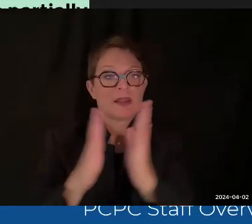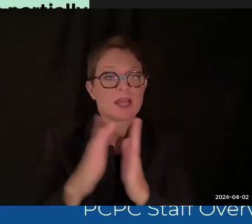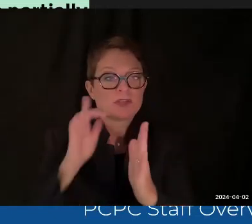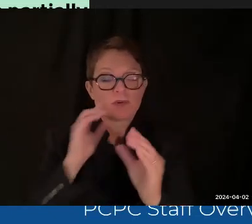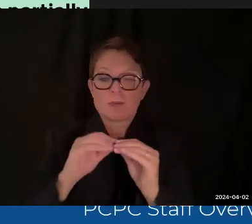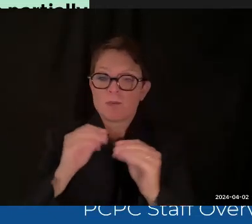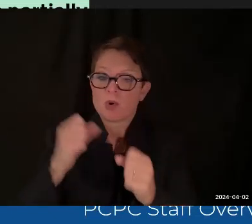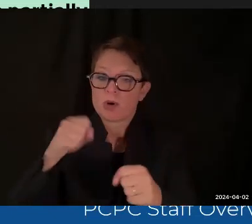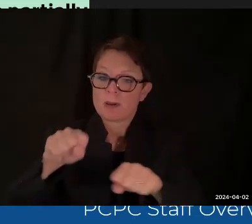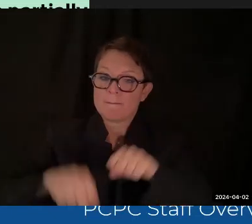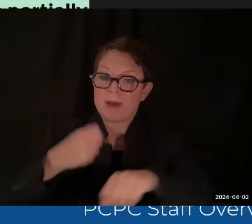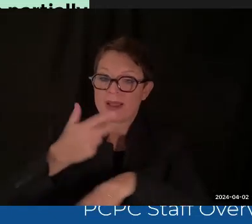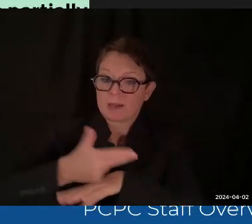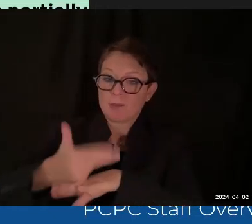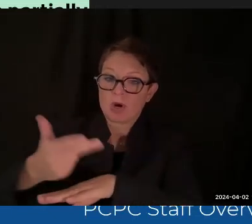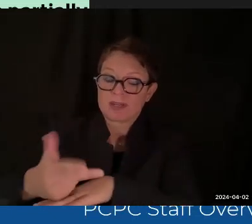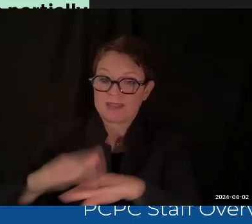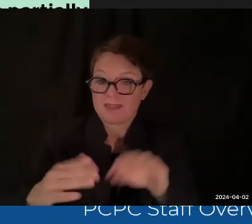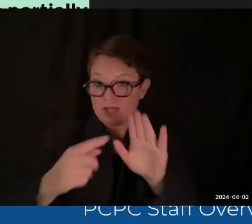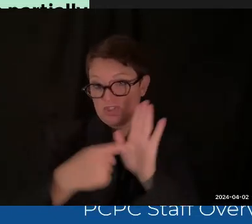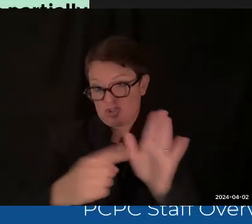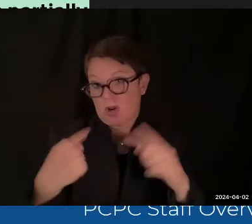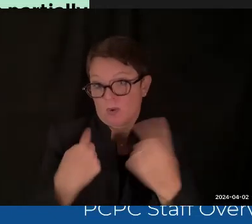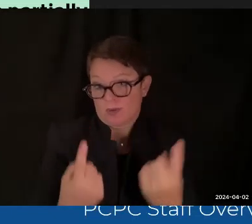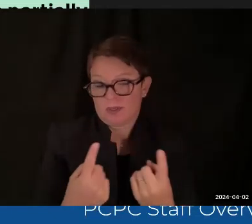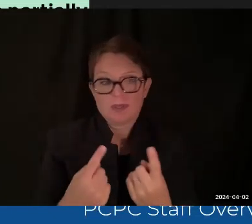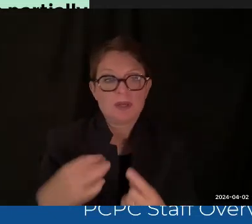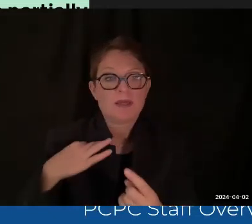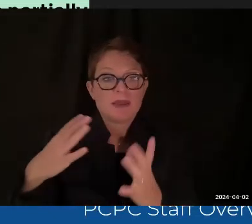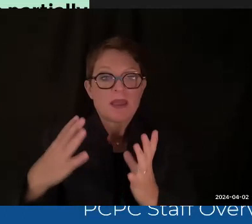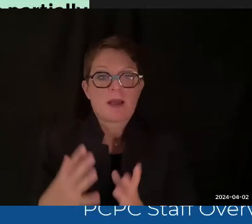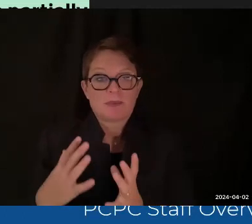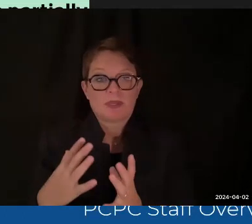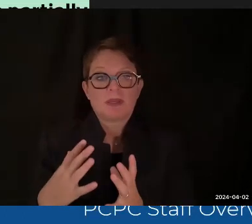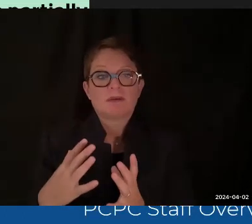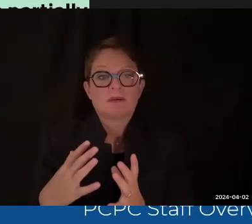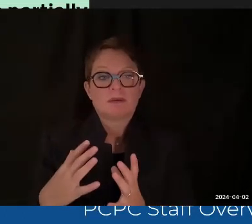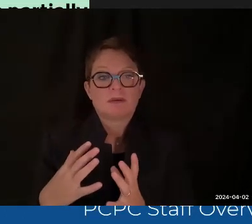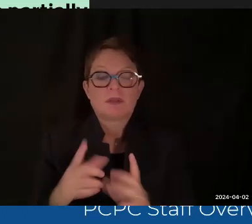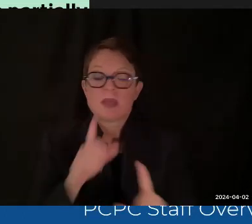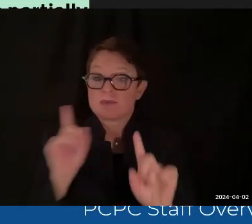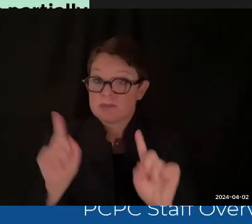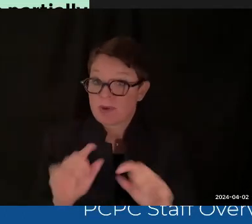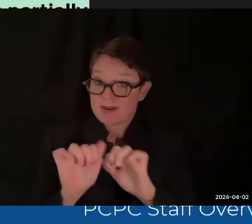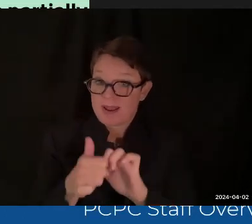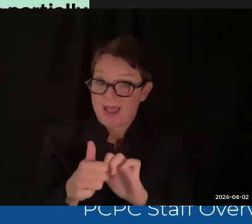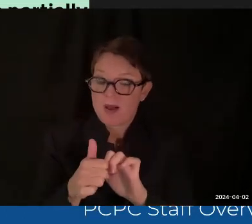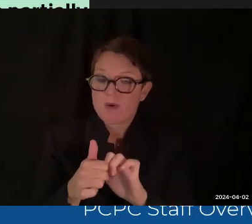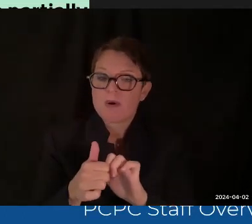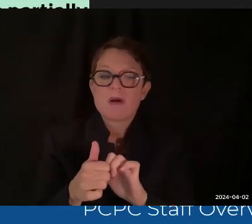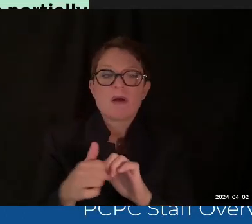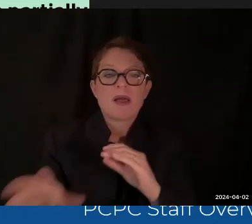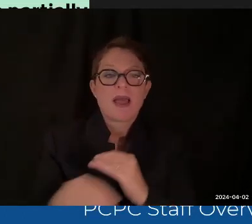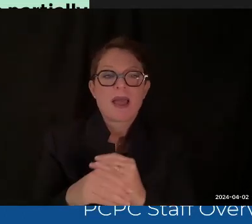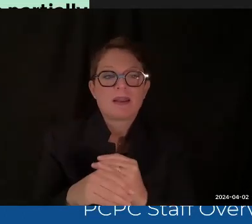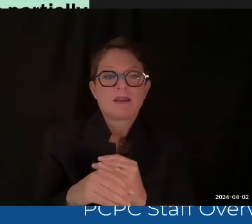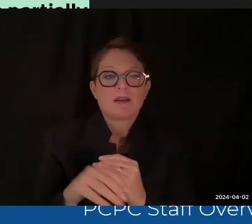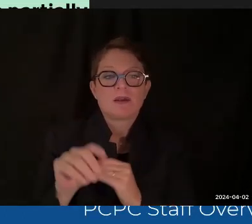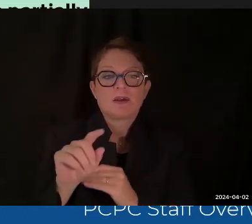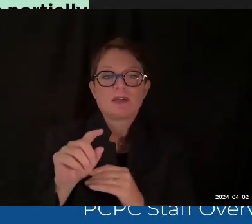more bike parking than what is shown. The applicants have responded by noting that they